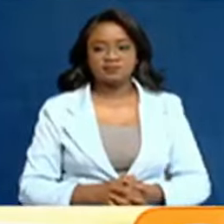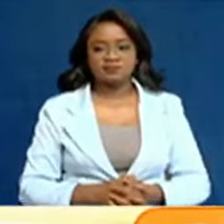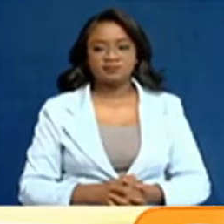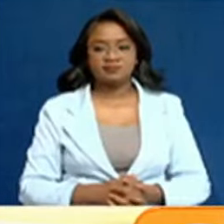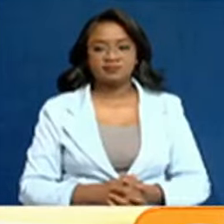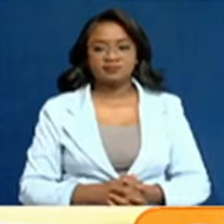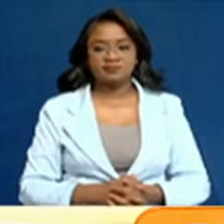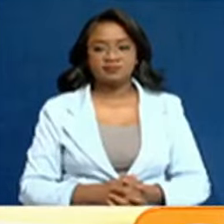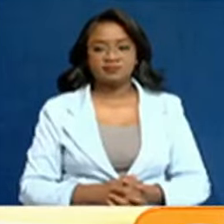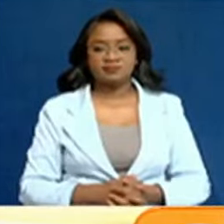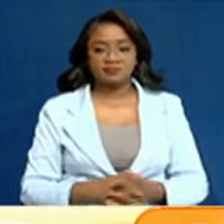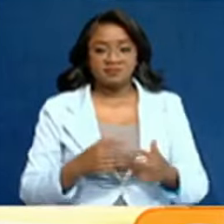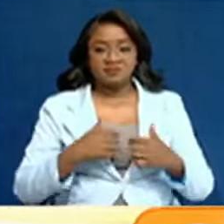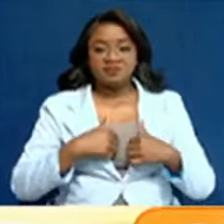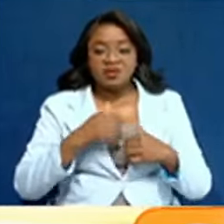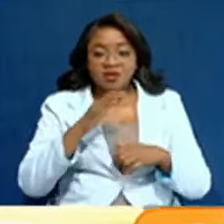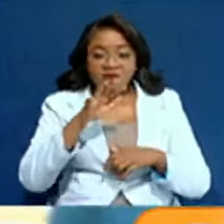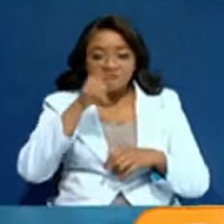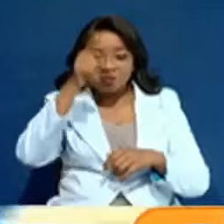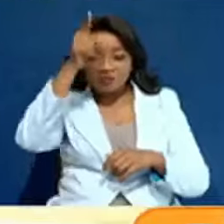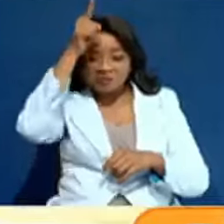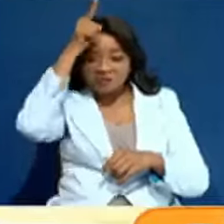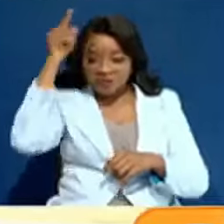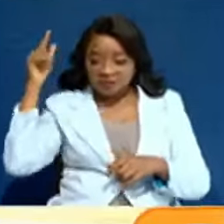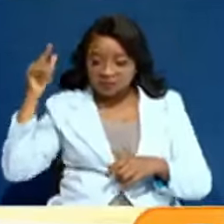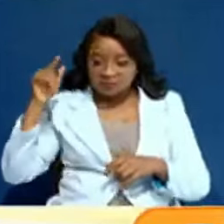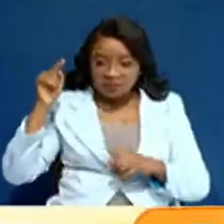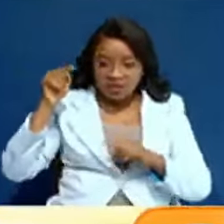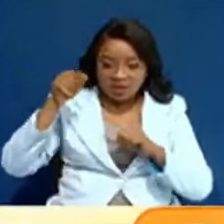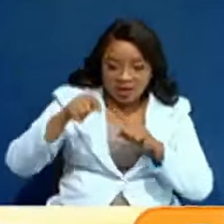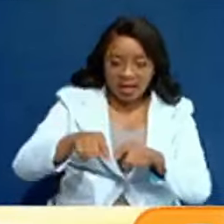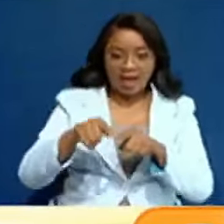nilikuwa nimetoka ushago, imagine.